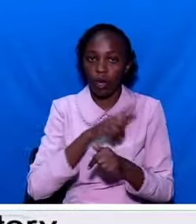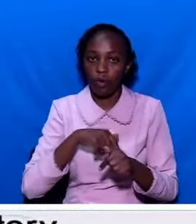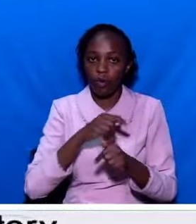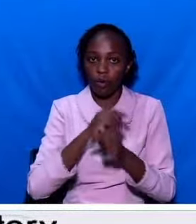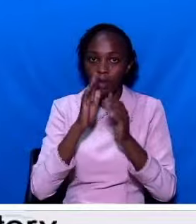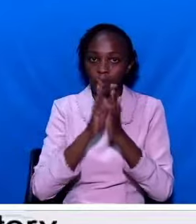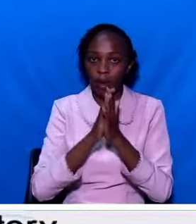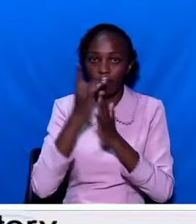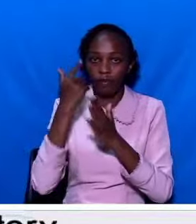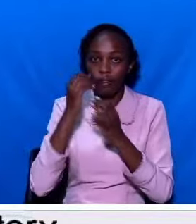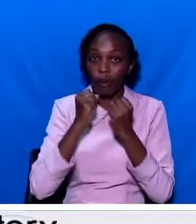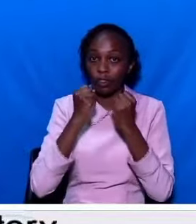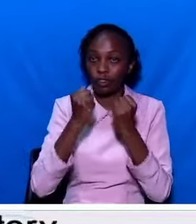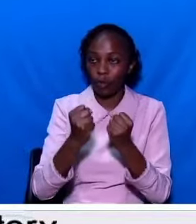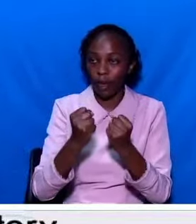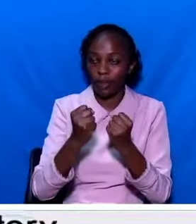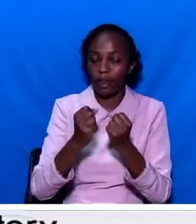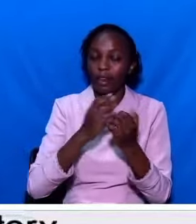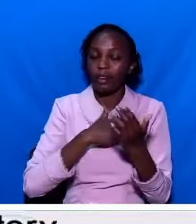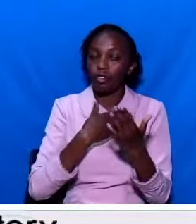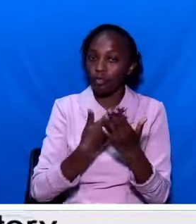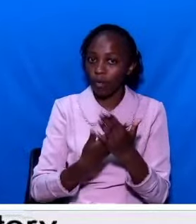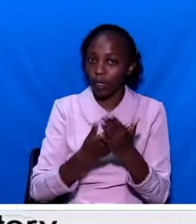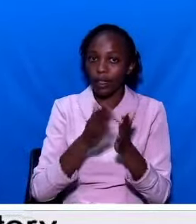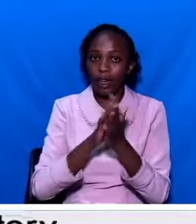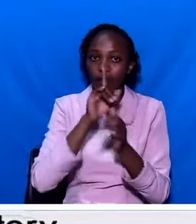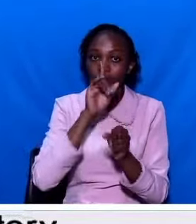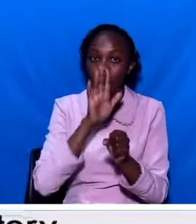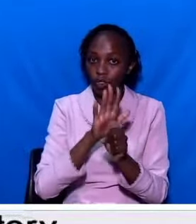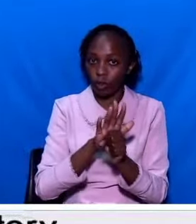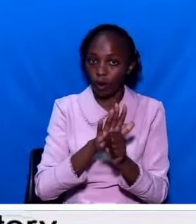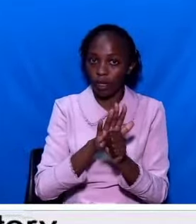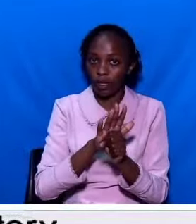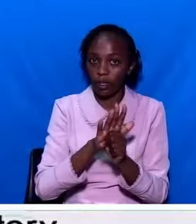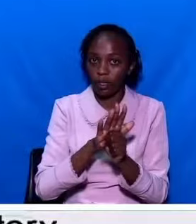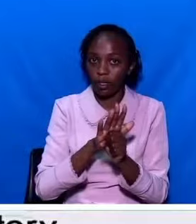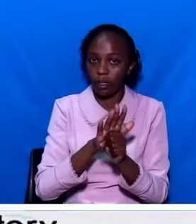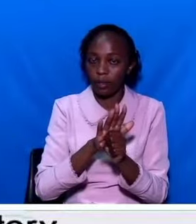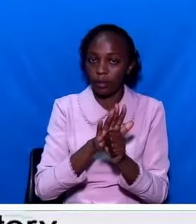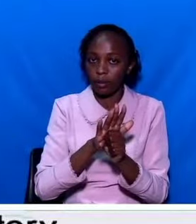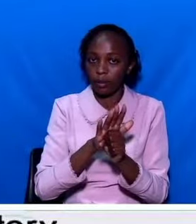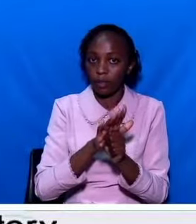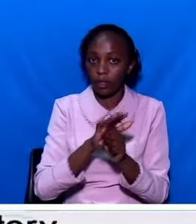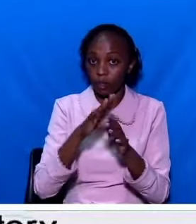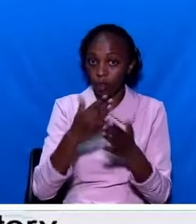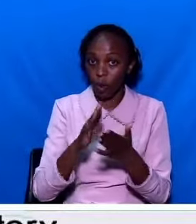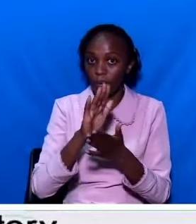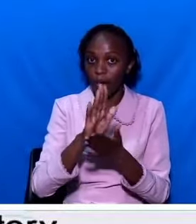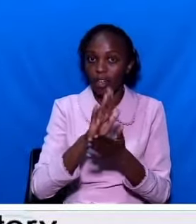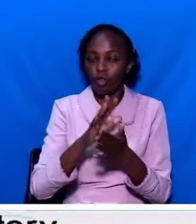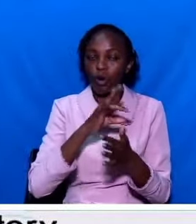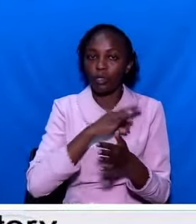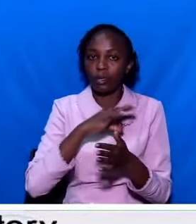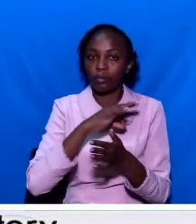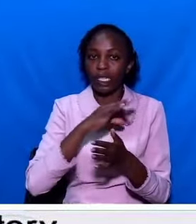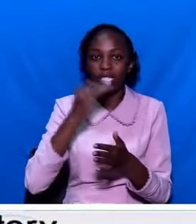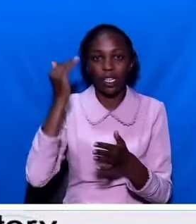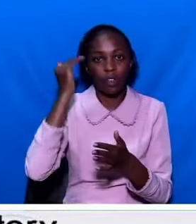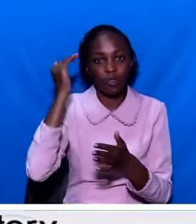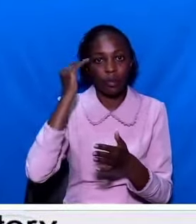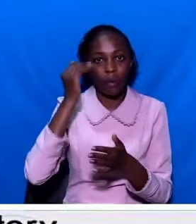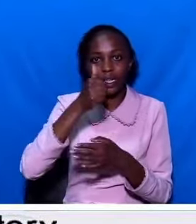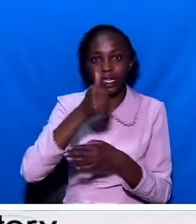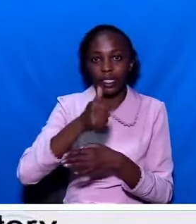God, for strength, grace, and assurance, that by your Spirit, you'll remind each one of